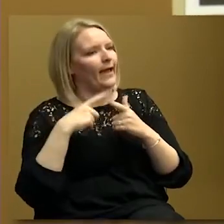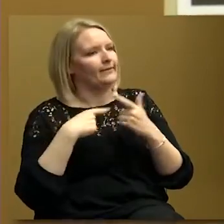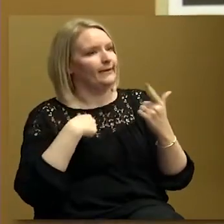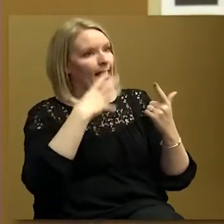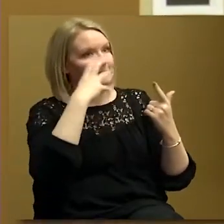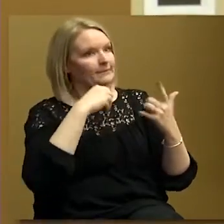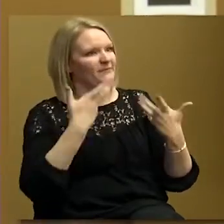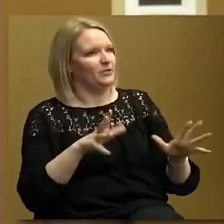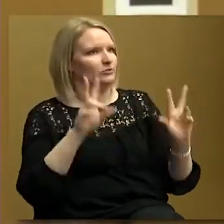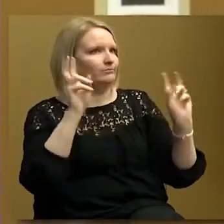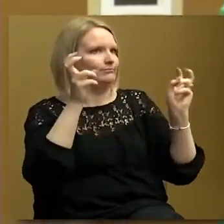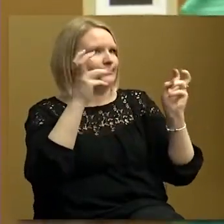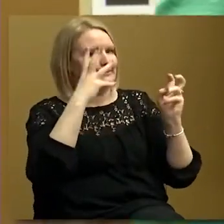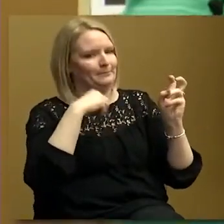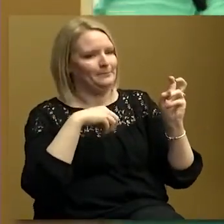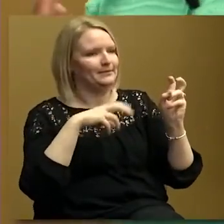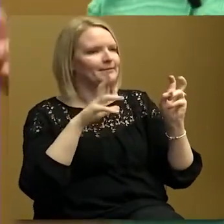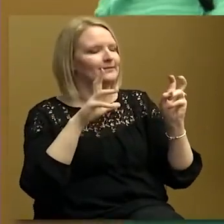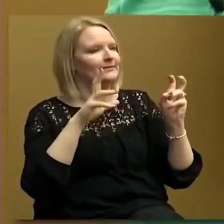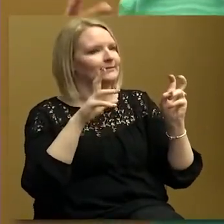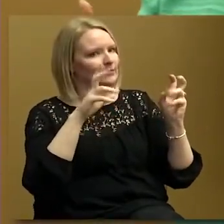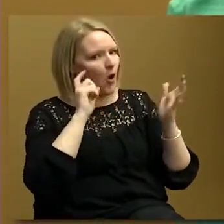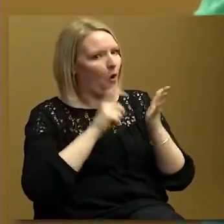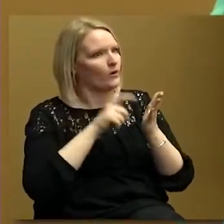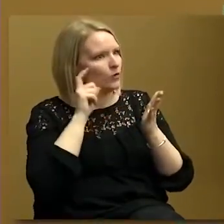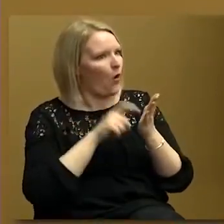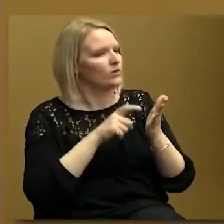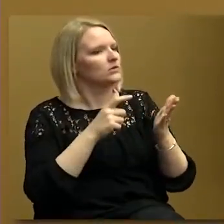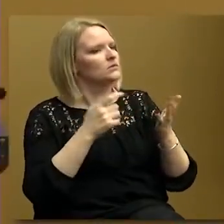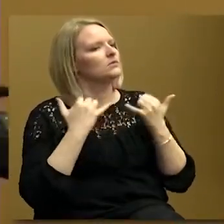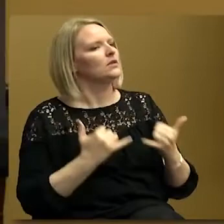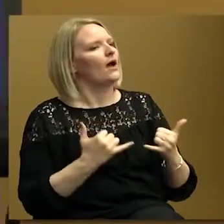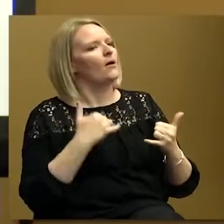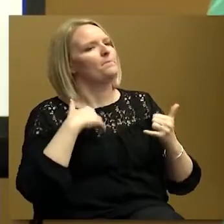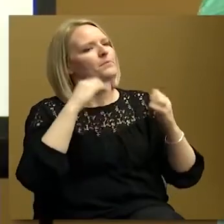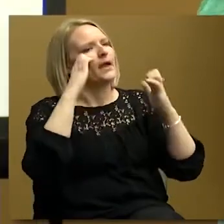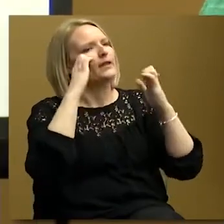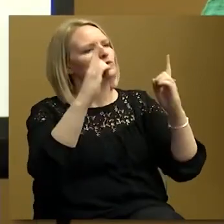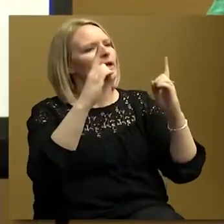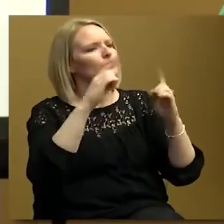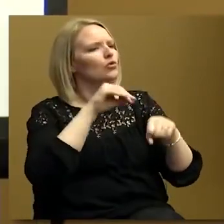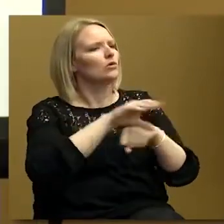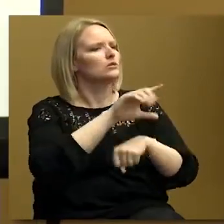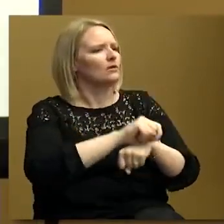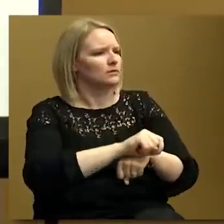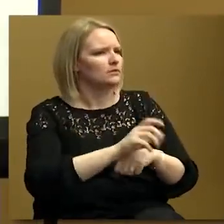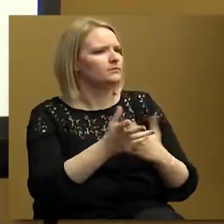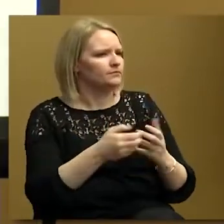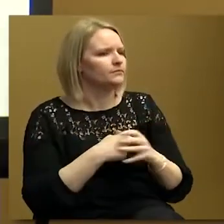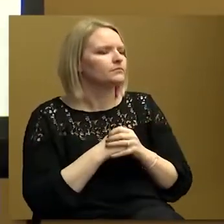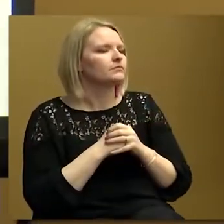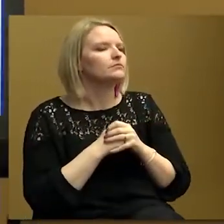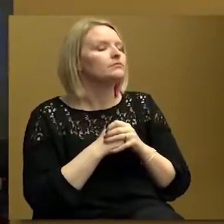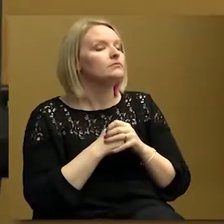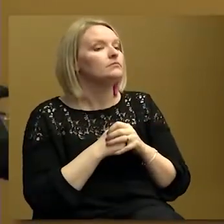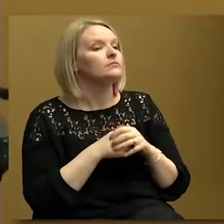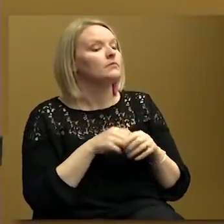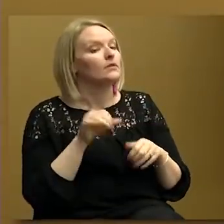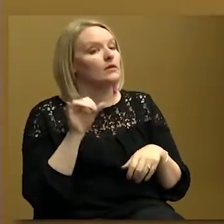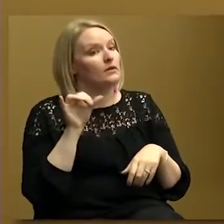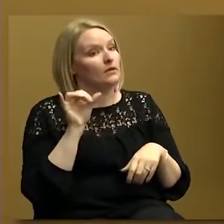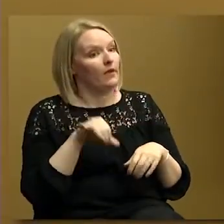and realized it. And so now I'm kind of doing an educational consultant thing. So with